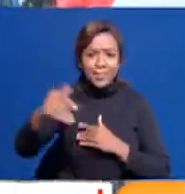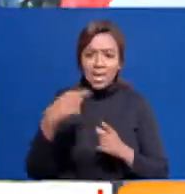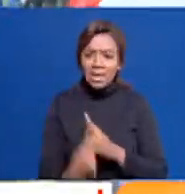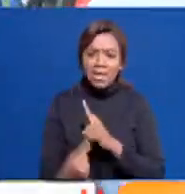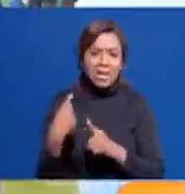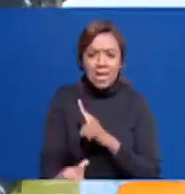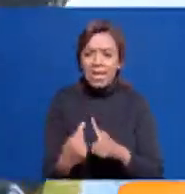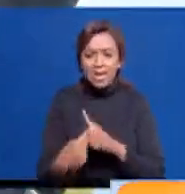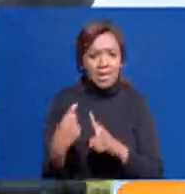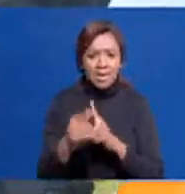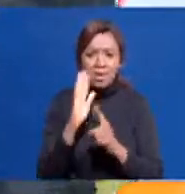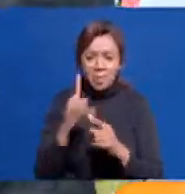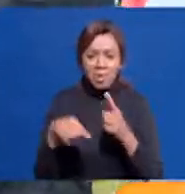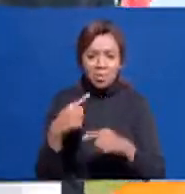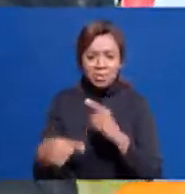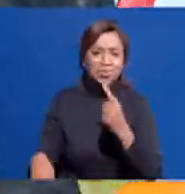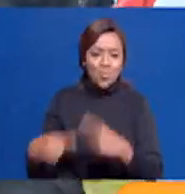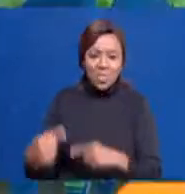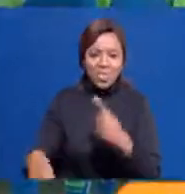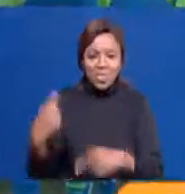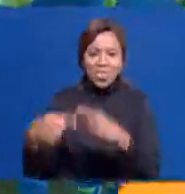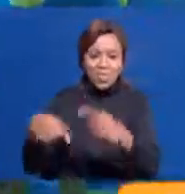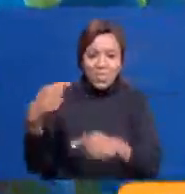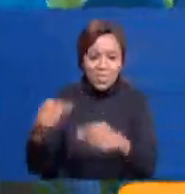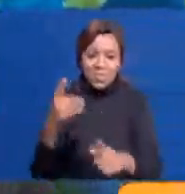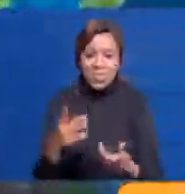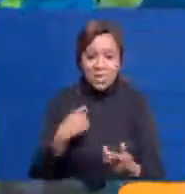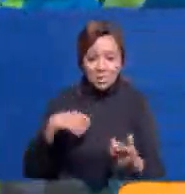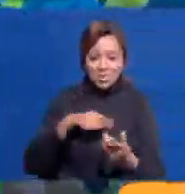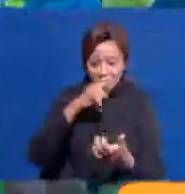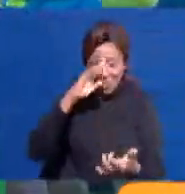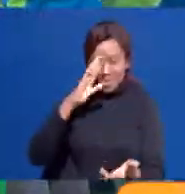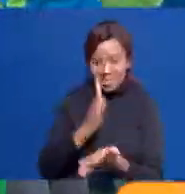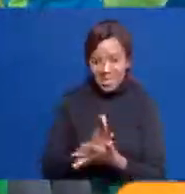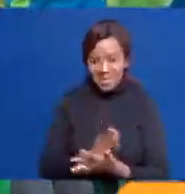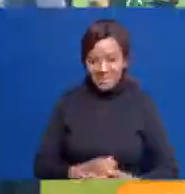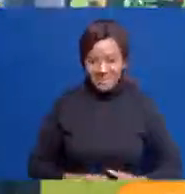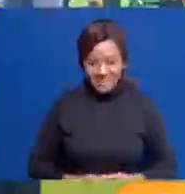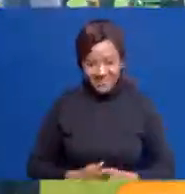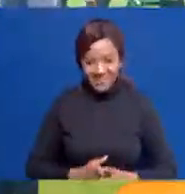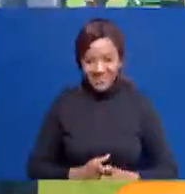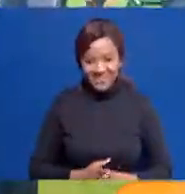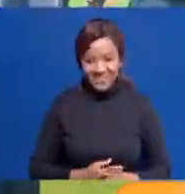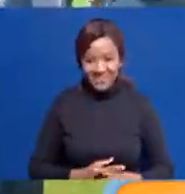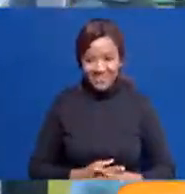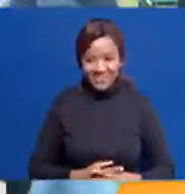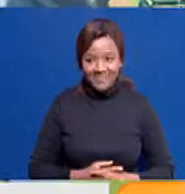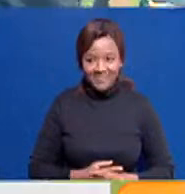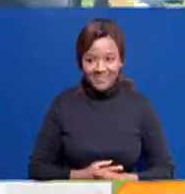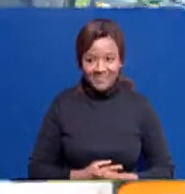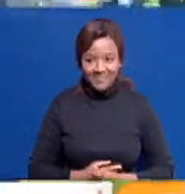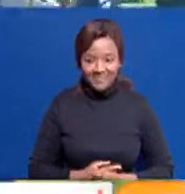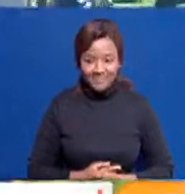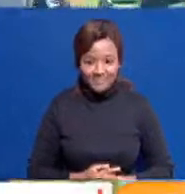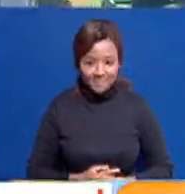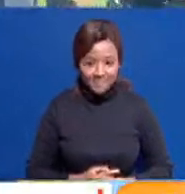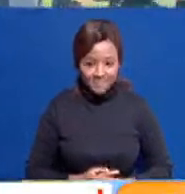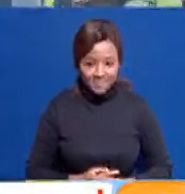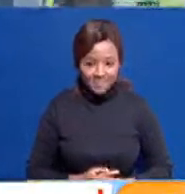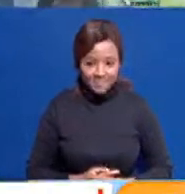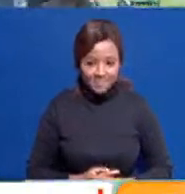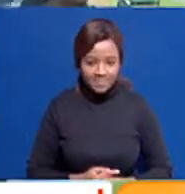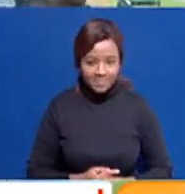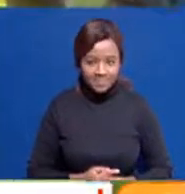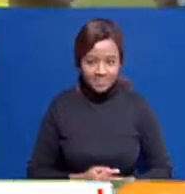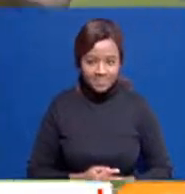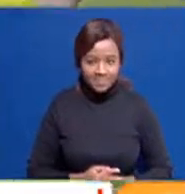for years and years. Yeah, that's what we are believing in. I don't have the words exactly right now, but I'm quite excited. I'm quite happy.